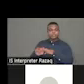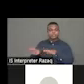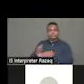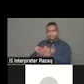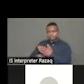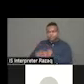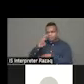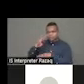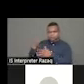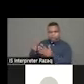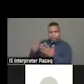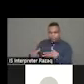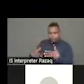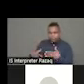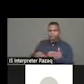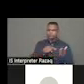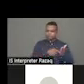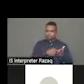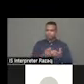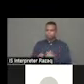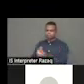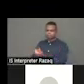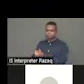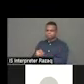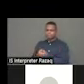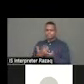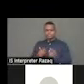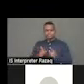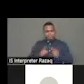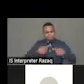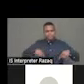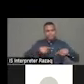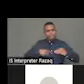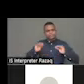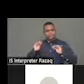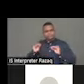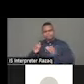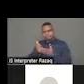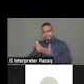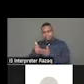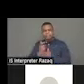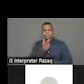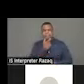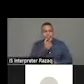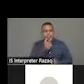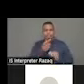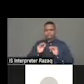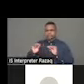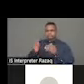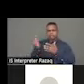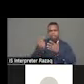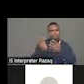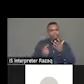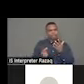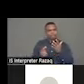Tablet zaradufashije cyane, by'umwihariko cyane mu isomo ry'Icyongereza, zatubashishije kugira ngo